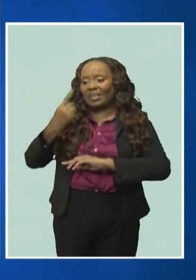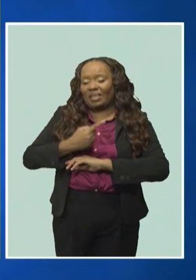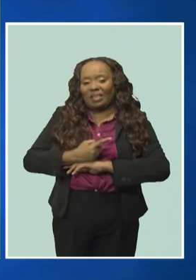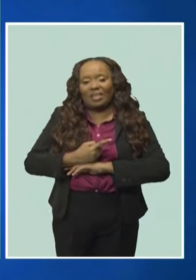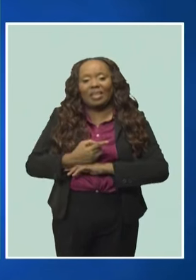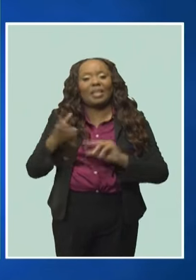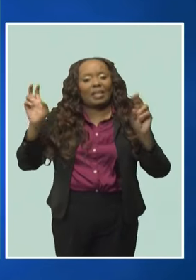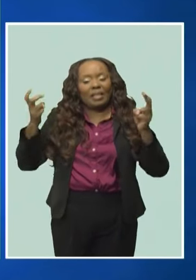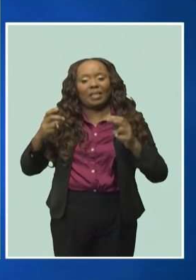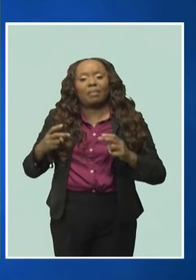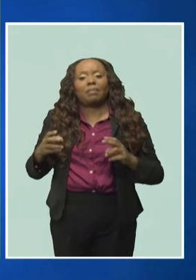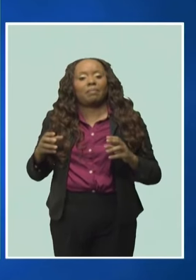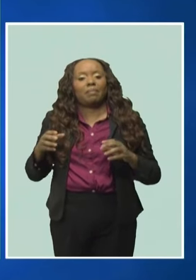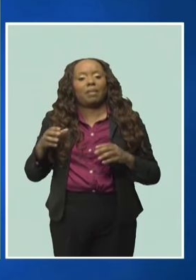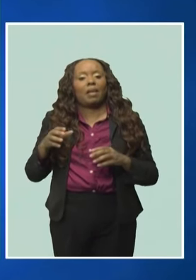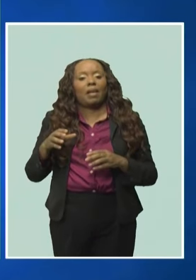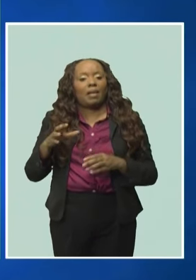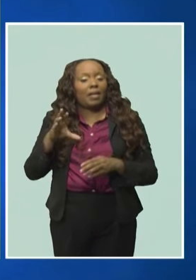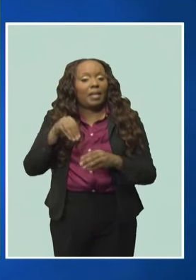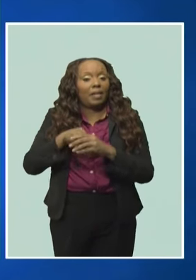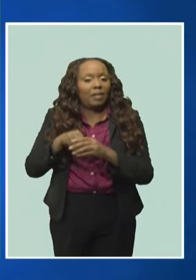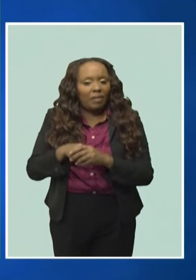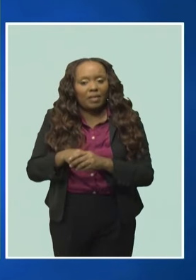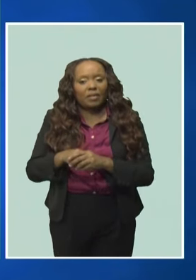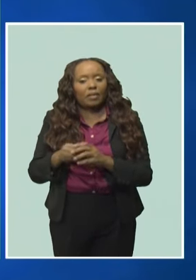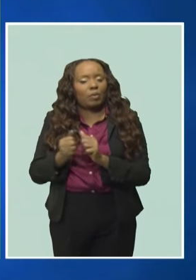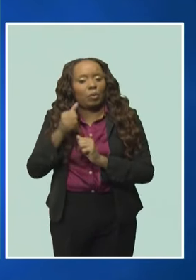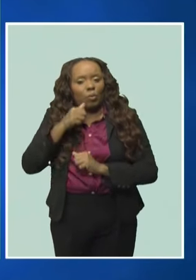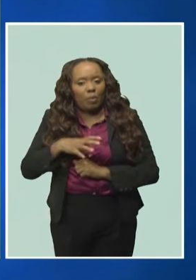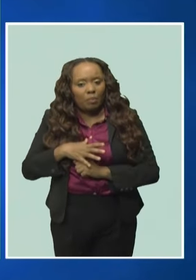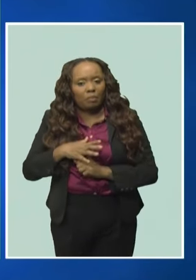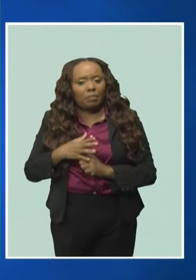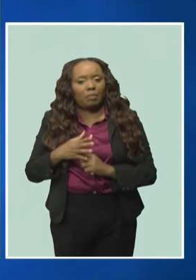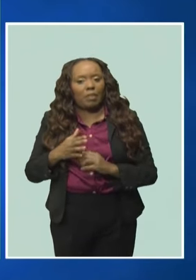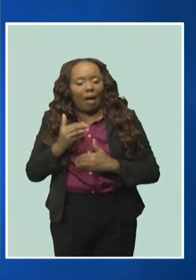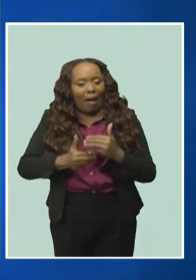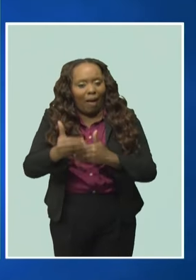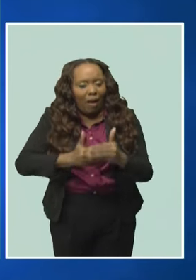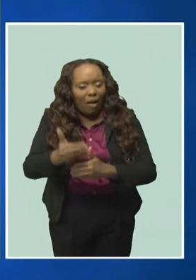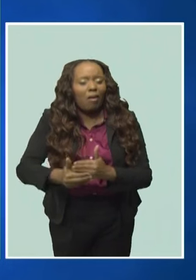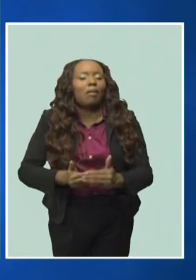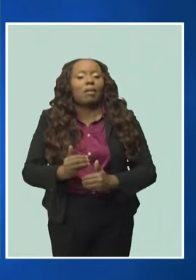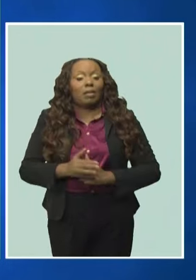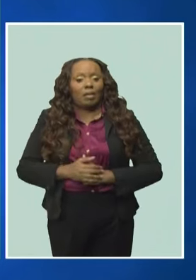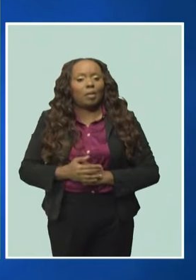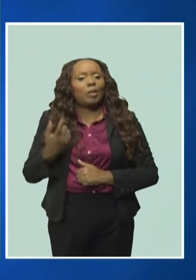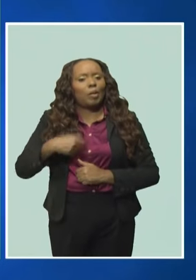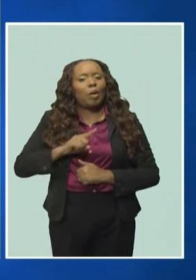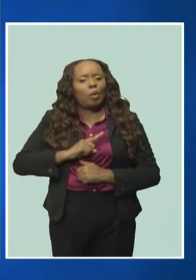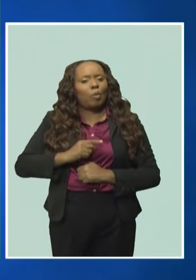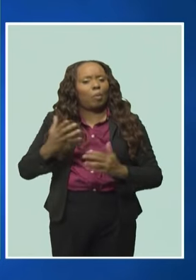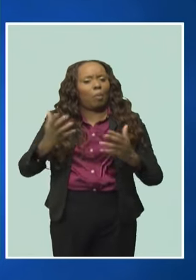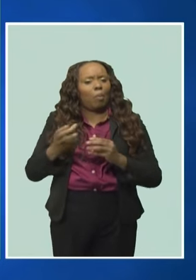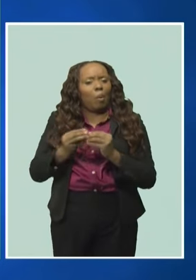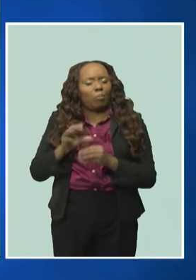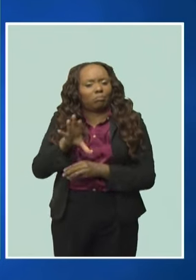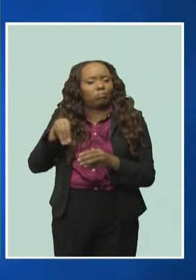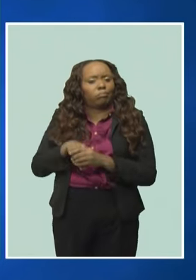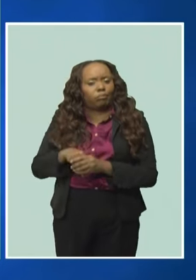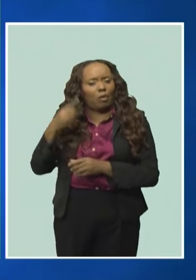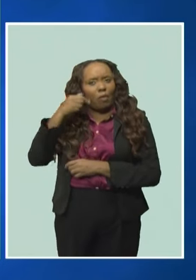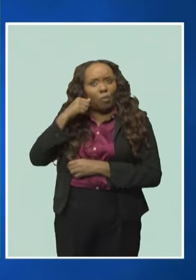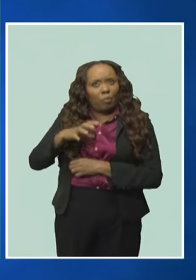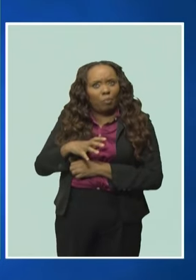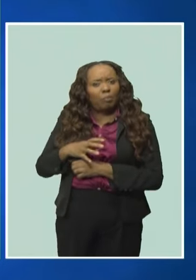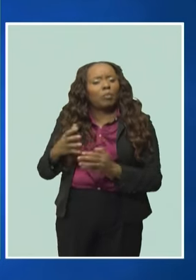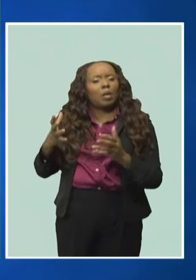Women, Accelerate Progress. When we inspire others to understand and value women's inclusion, we forge